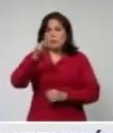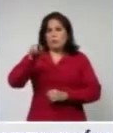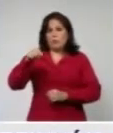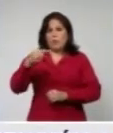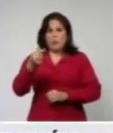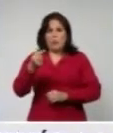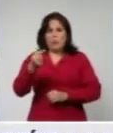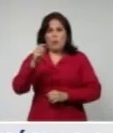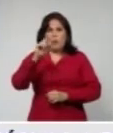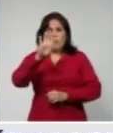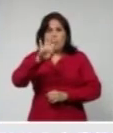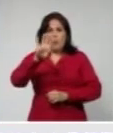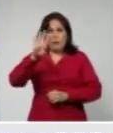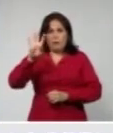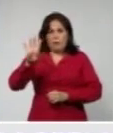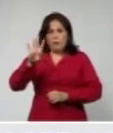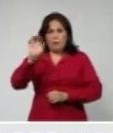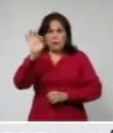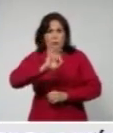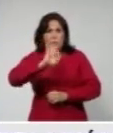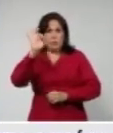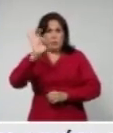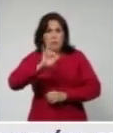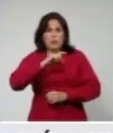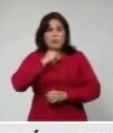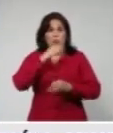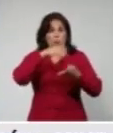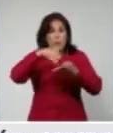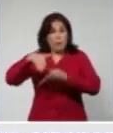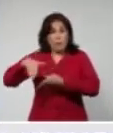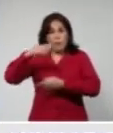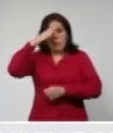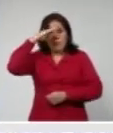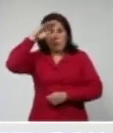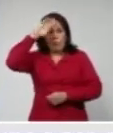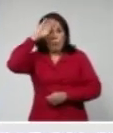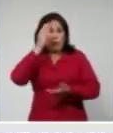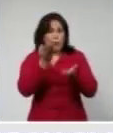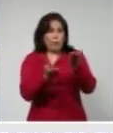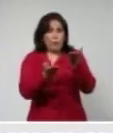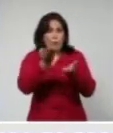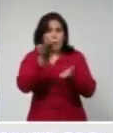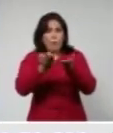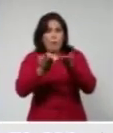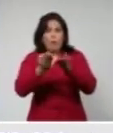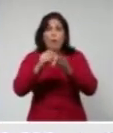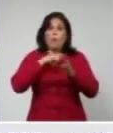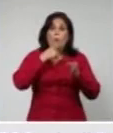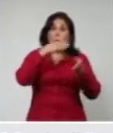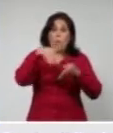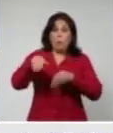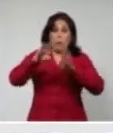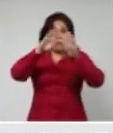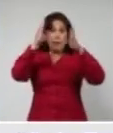yesterday brings Cuba's COVID-19 death toll to